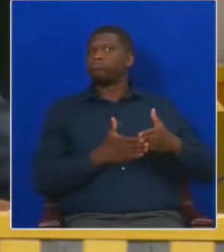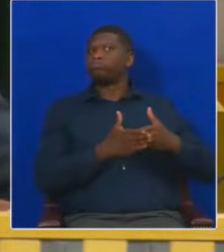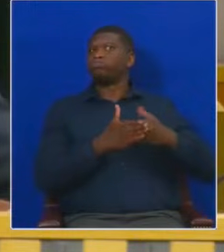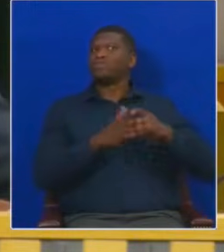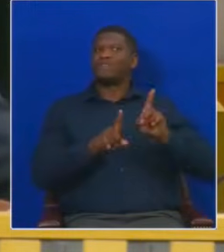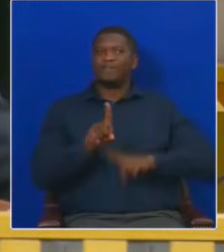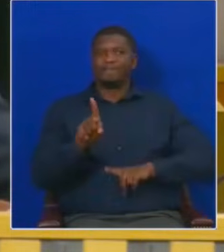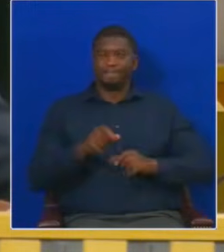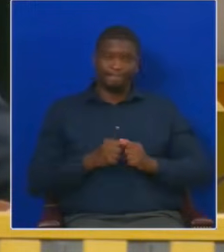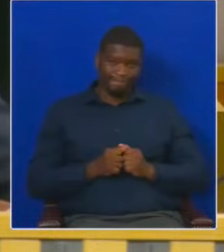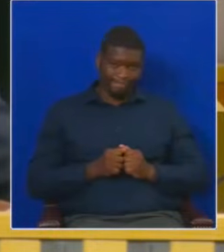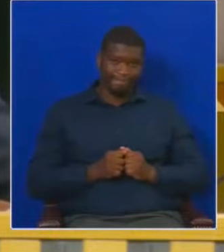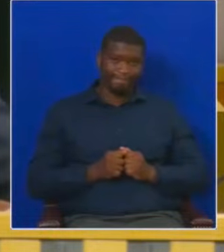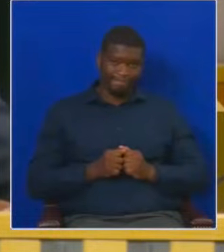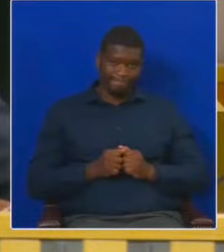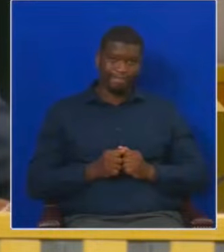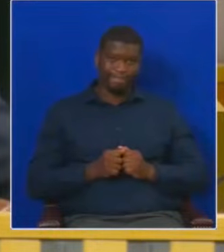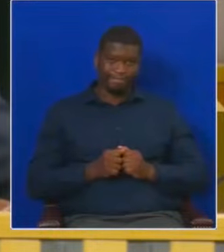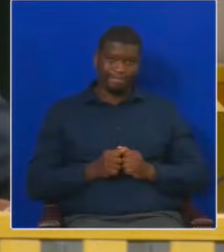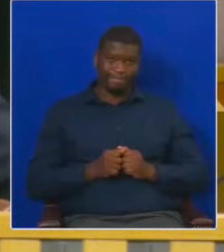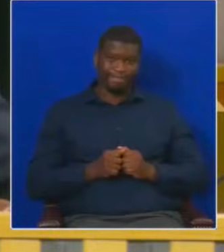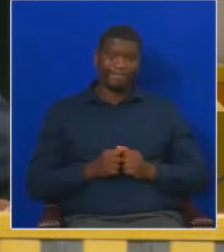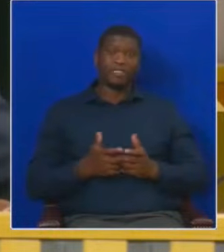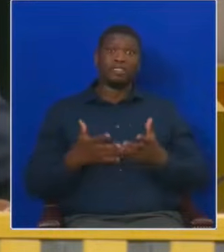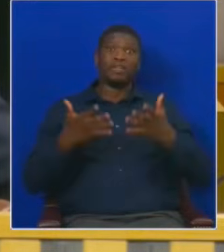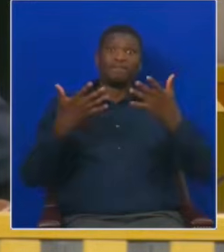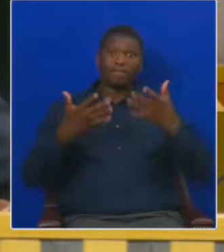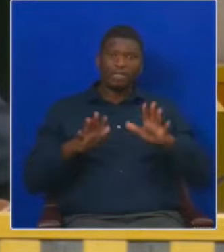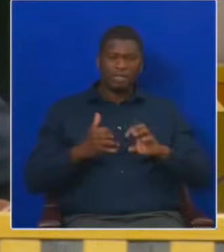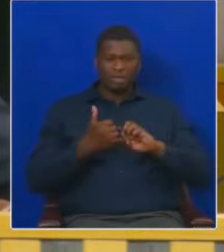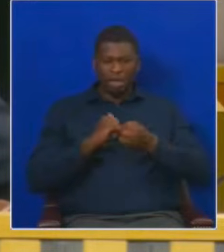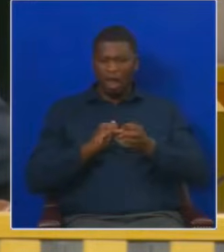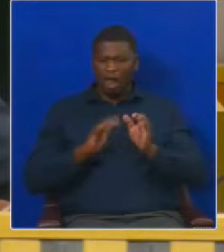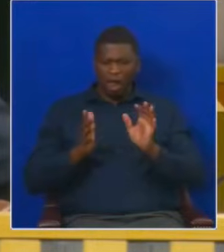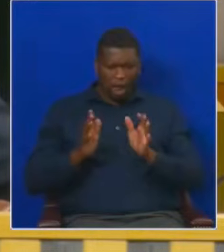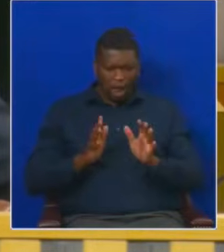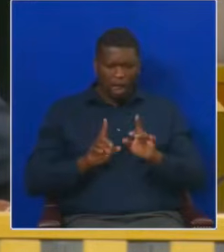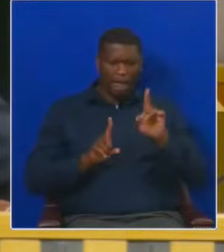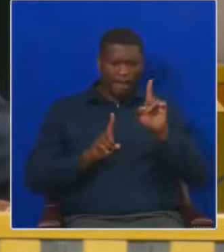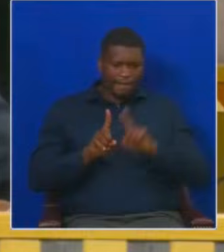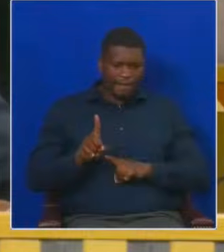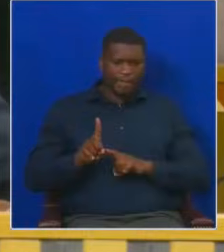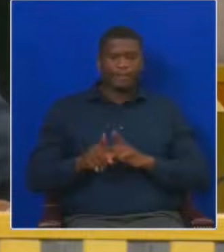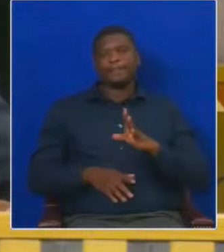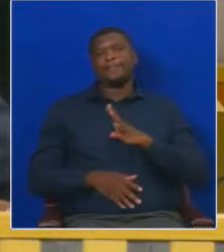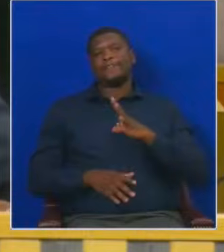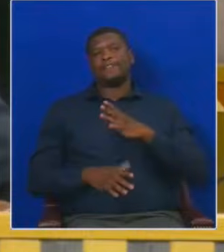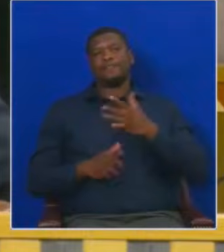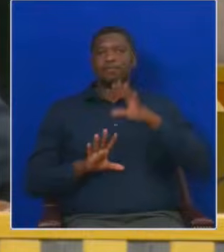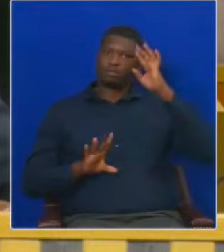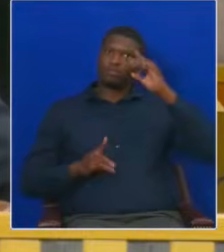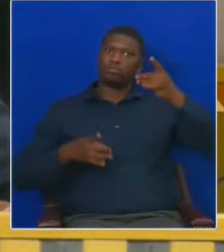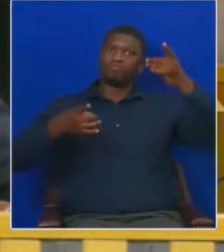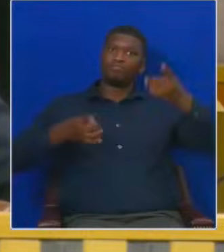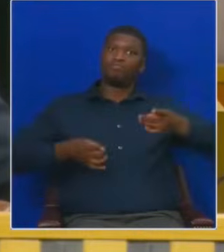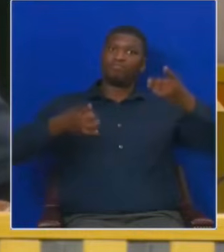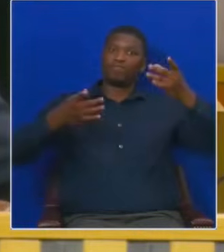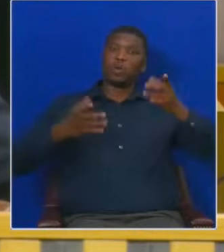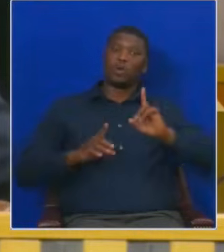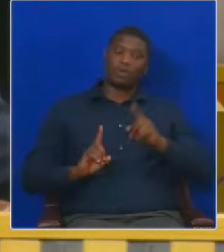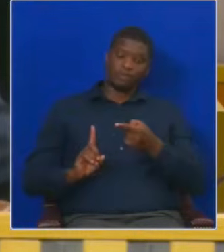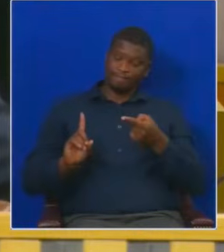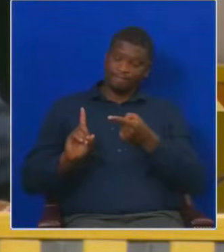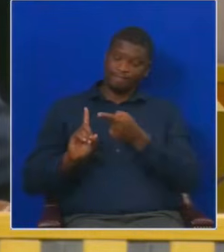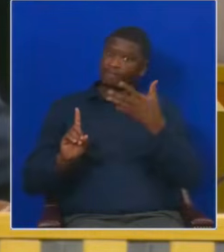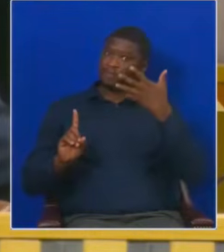brought me to a conclusion that, as Mr. Nhlanhla has given